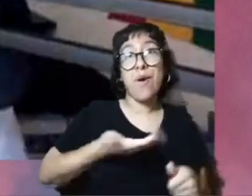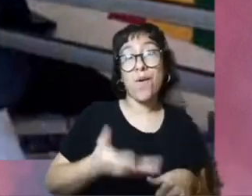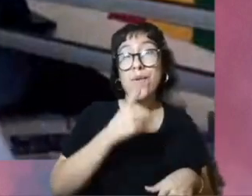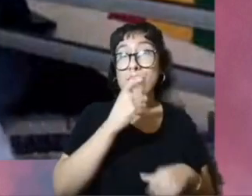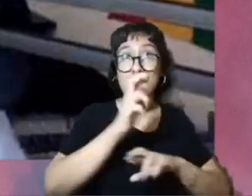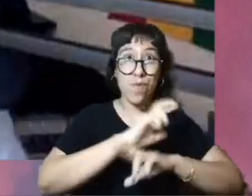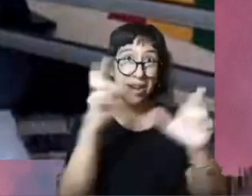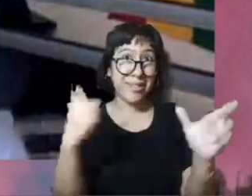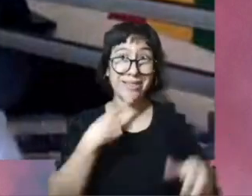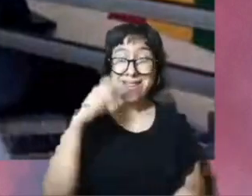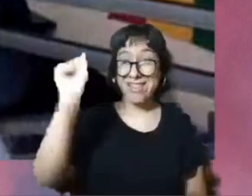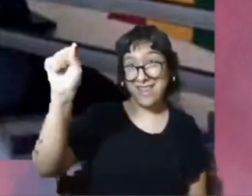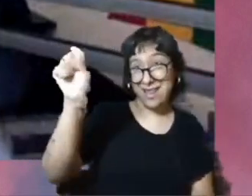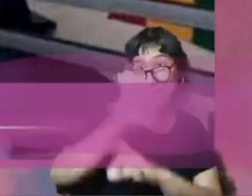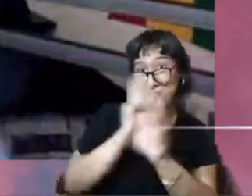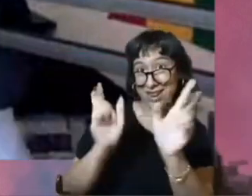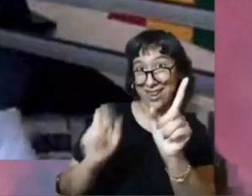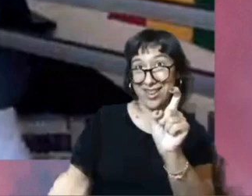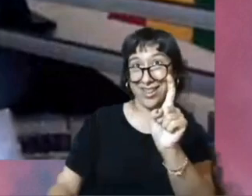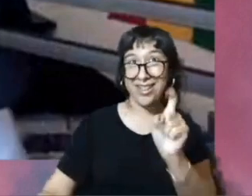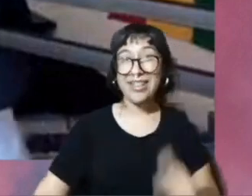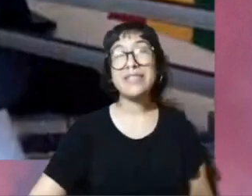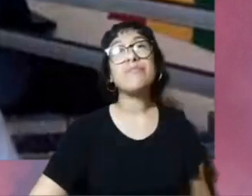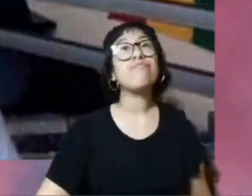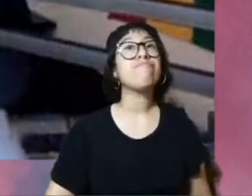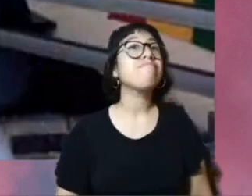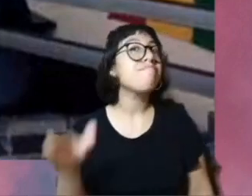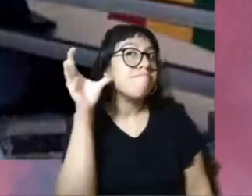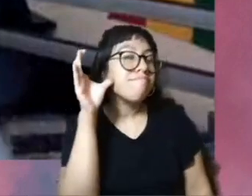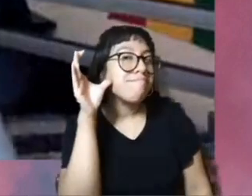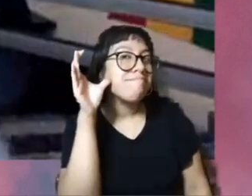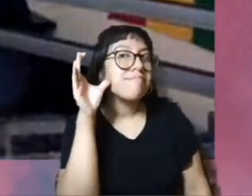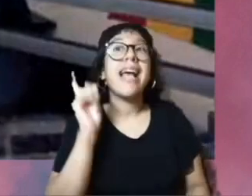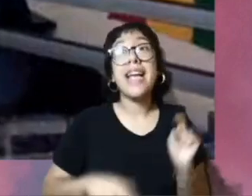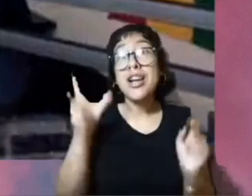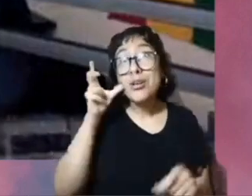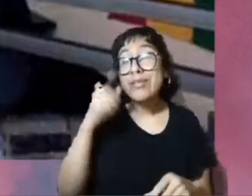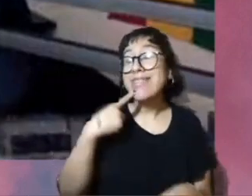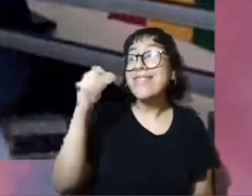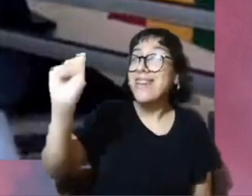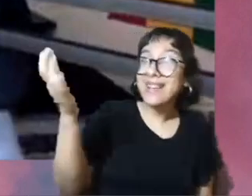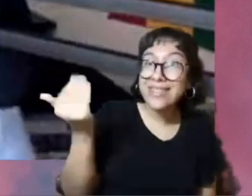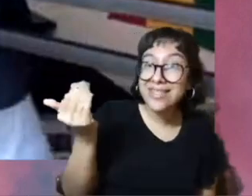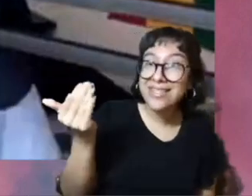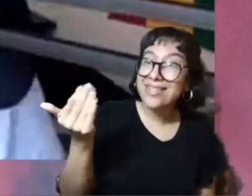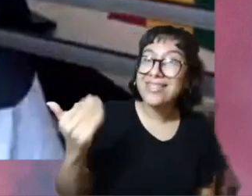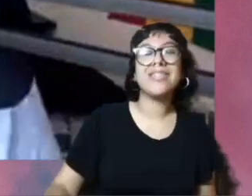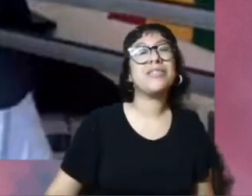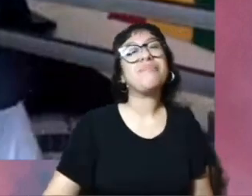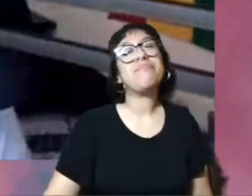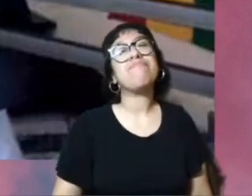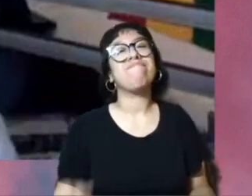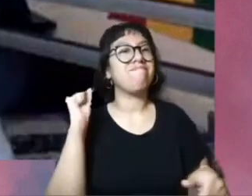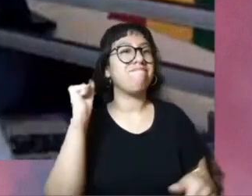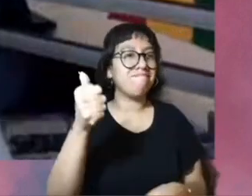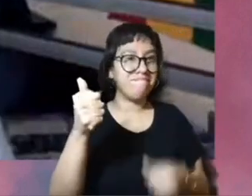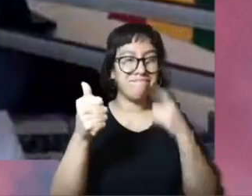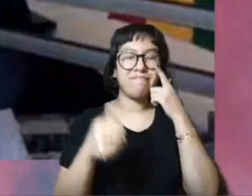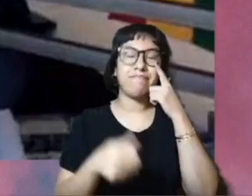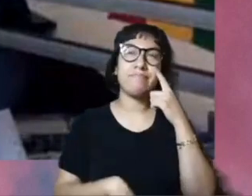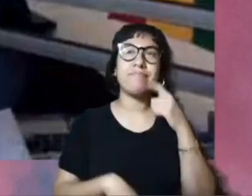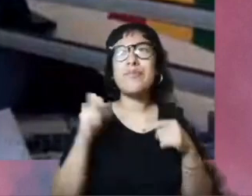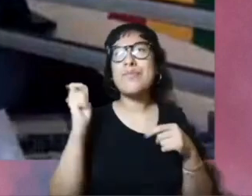y'all ready, say yeah. I hear you, even if I can't hear you, say yeah. Right on. So about